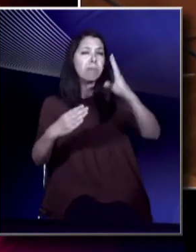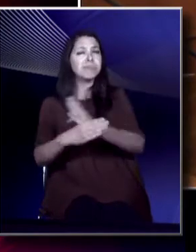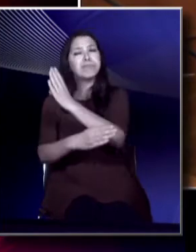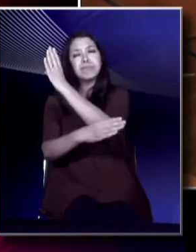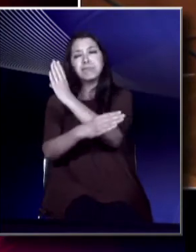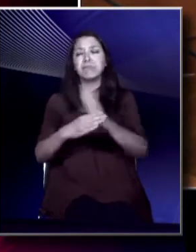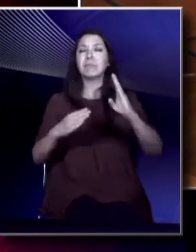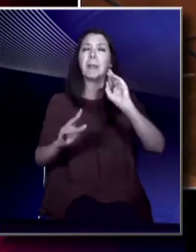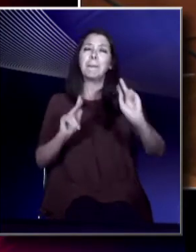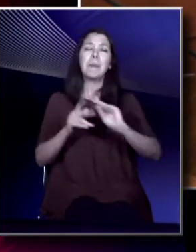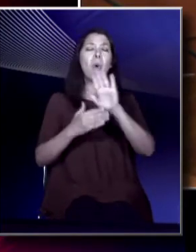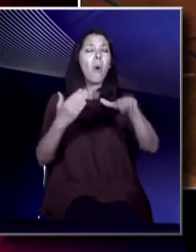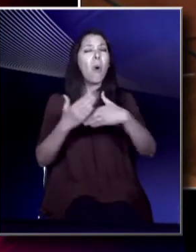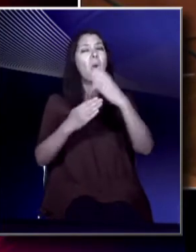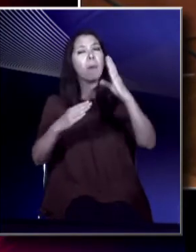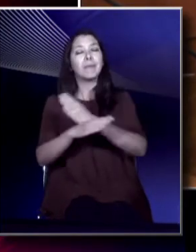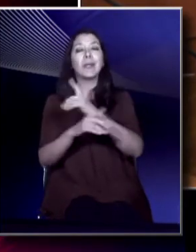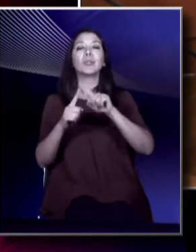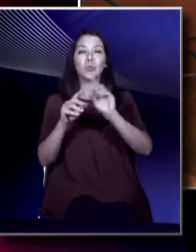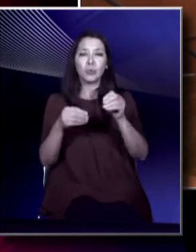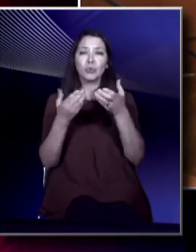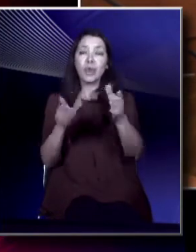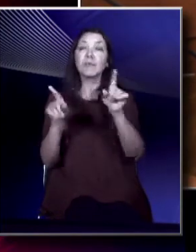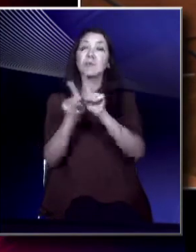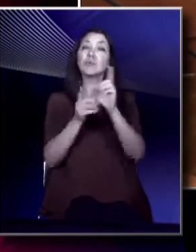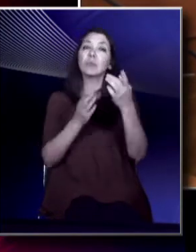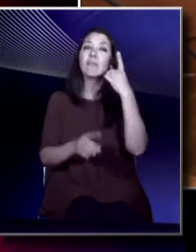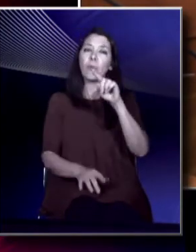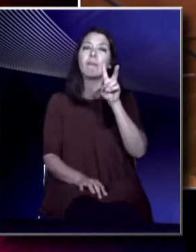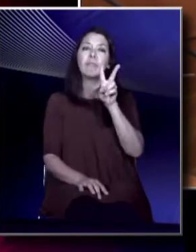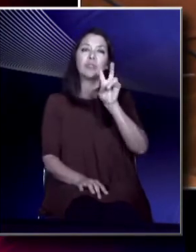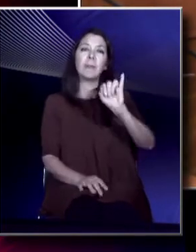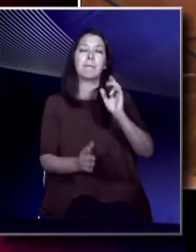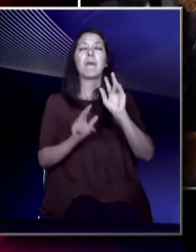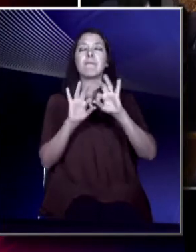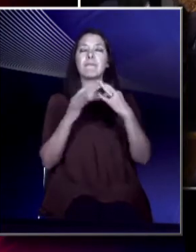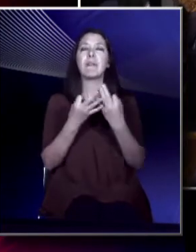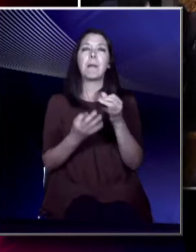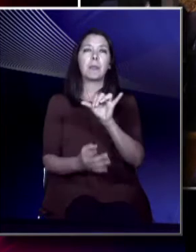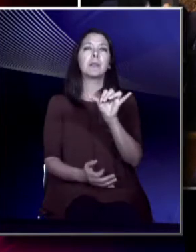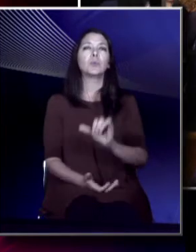and also serving our visually impaired families. Thanks, Laura. Thank Appreciate you. it.